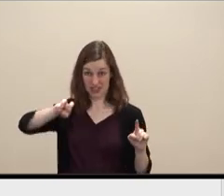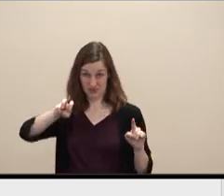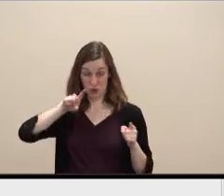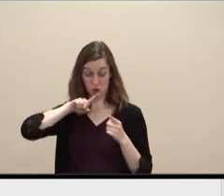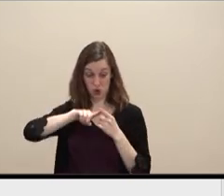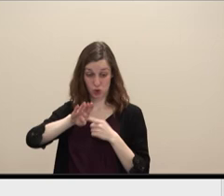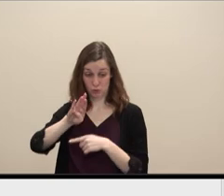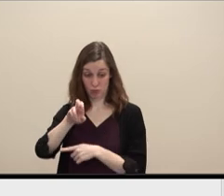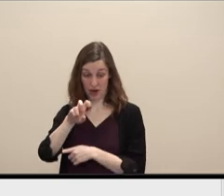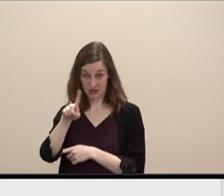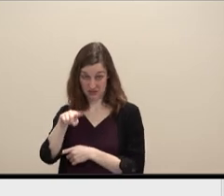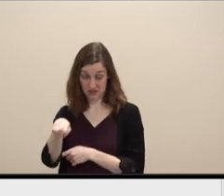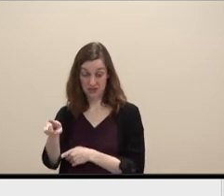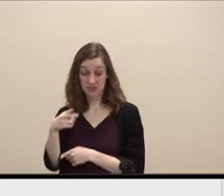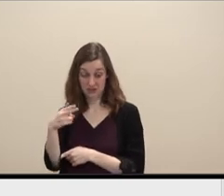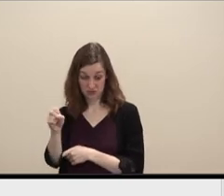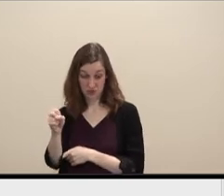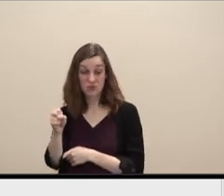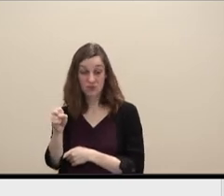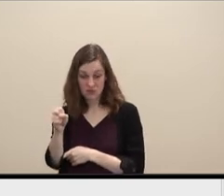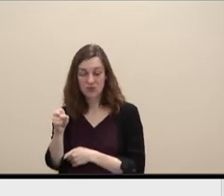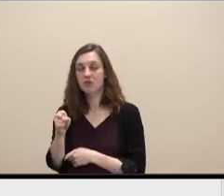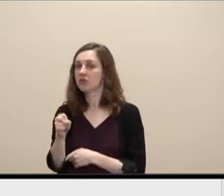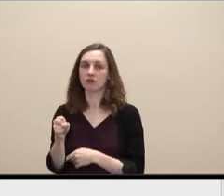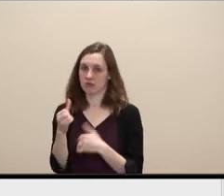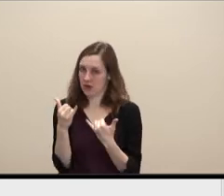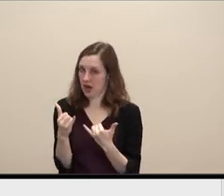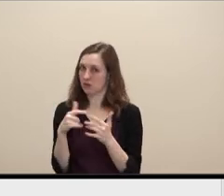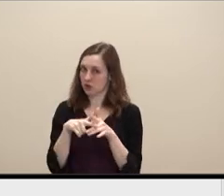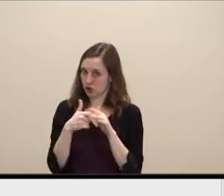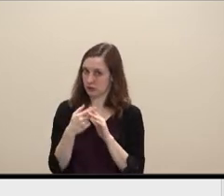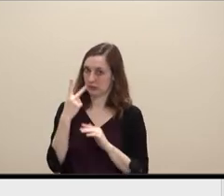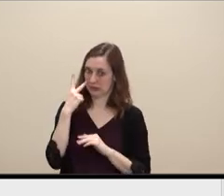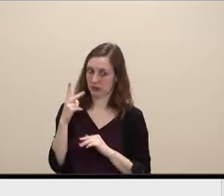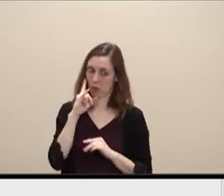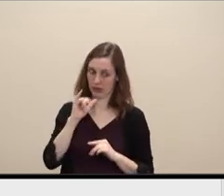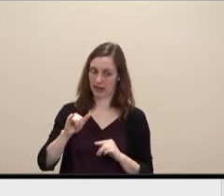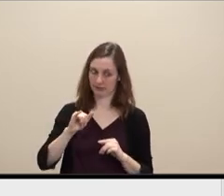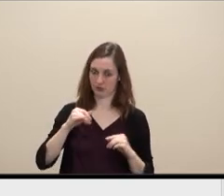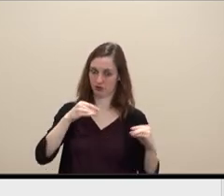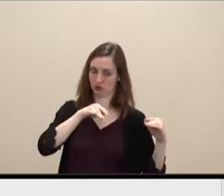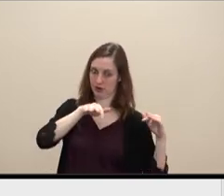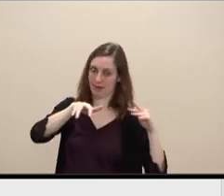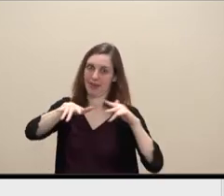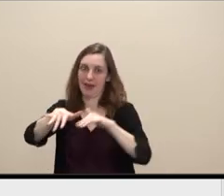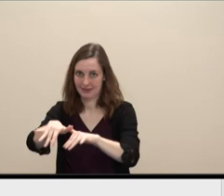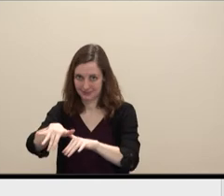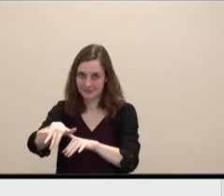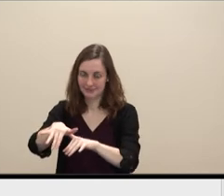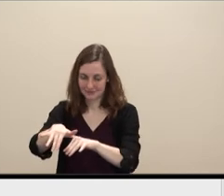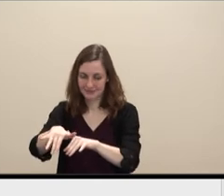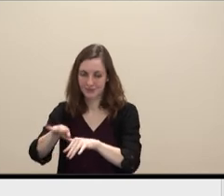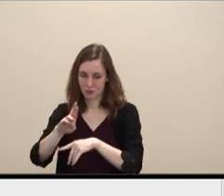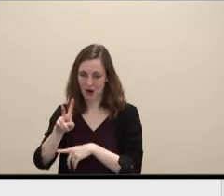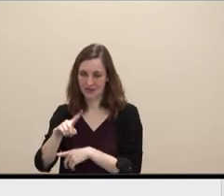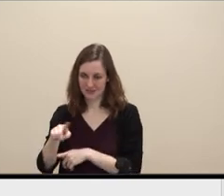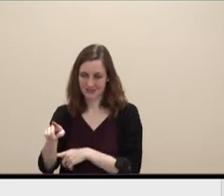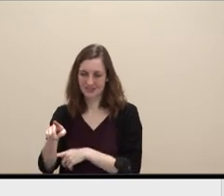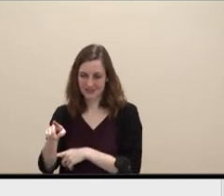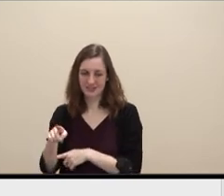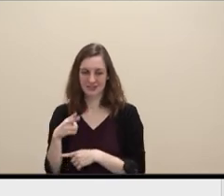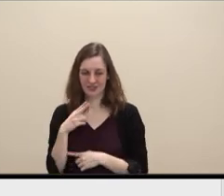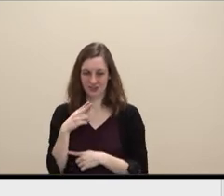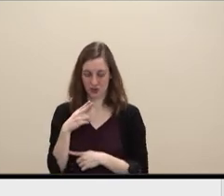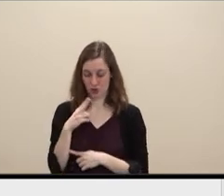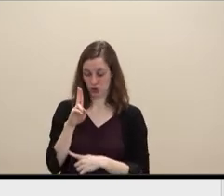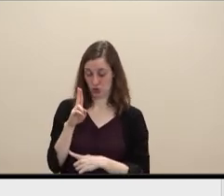presented to you the changes we made at Brazos. It is now we're starting to see a streamline with Brazos. And so University has